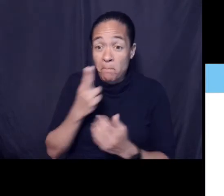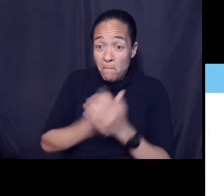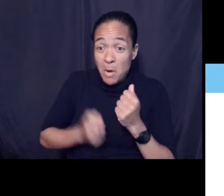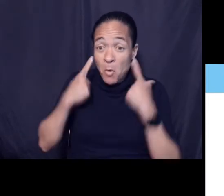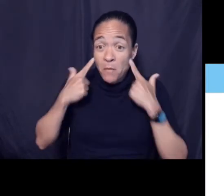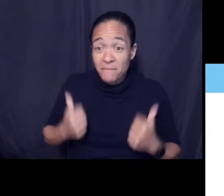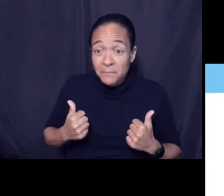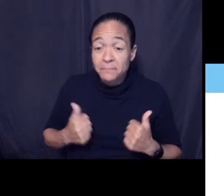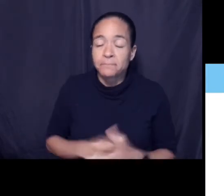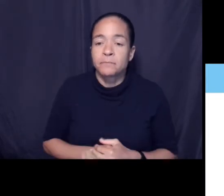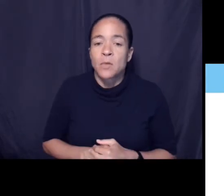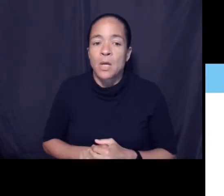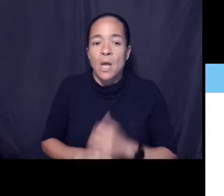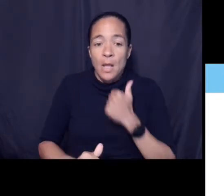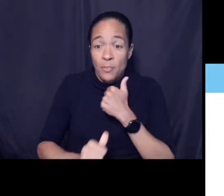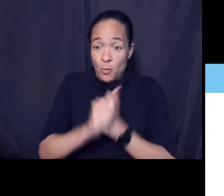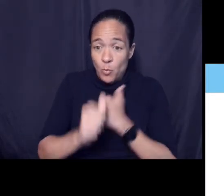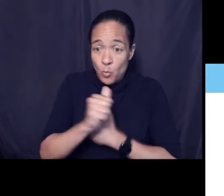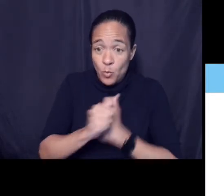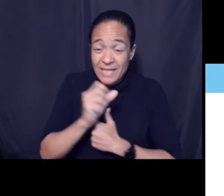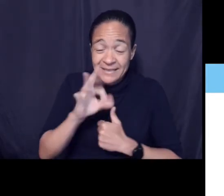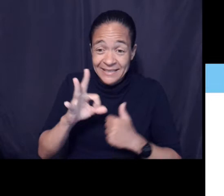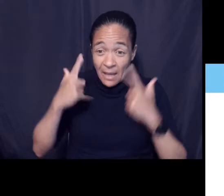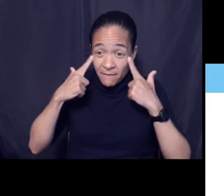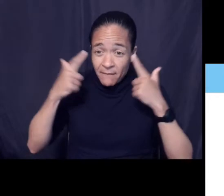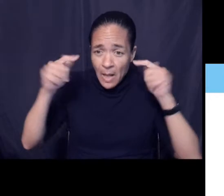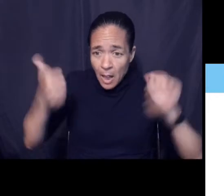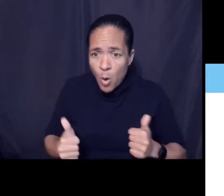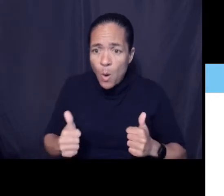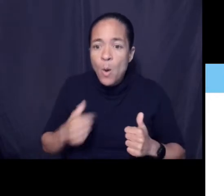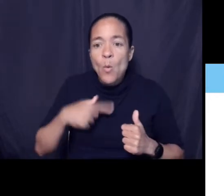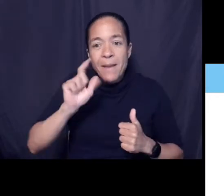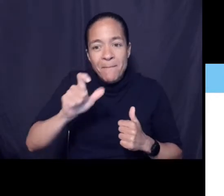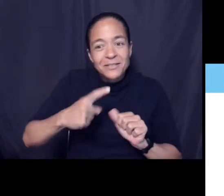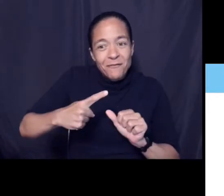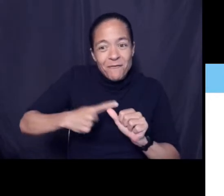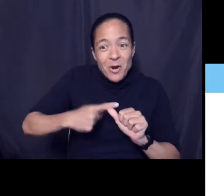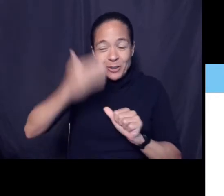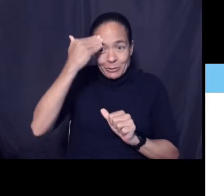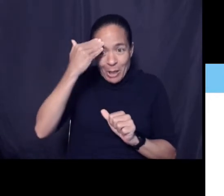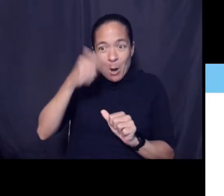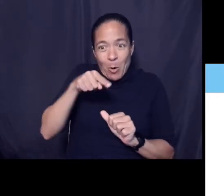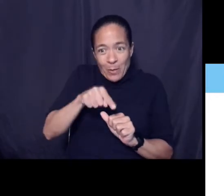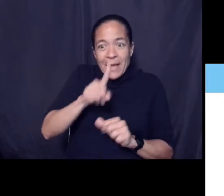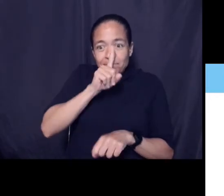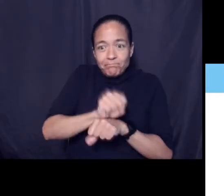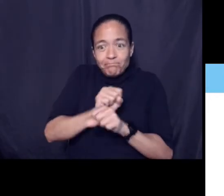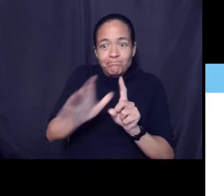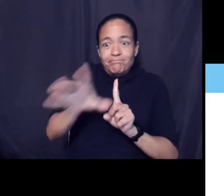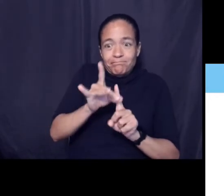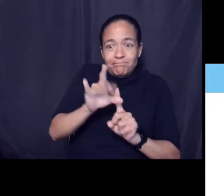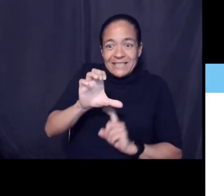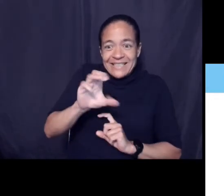progressive hearing loss requires that we as audiologists, first of all, know that infants are positive for